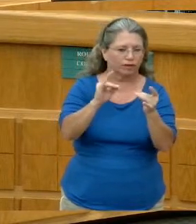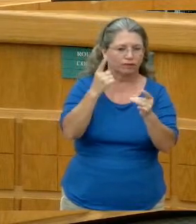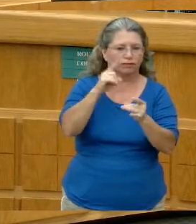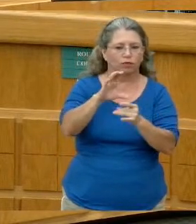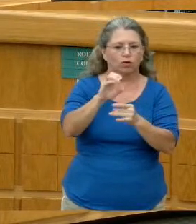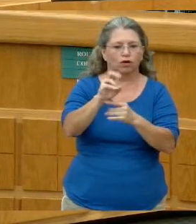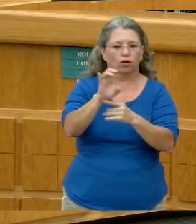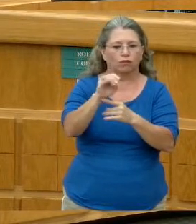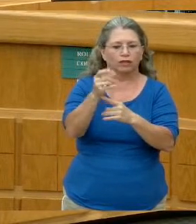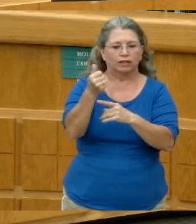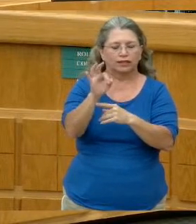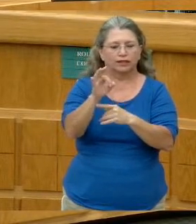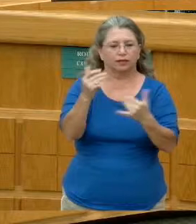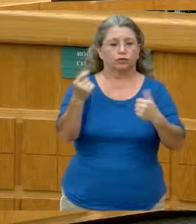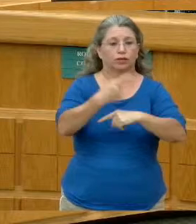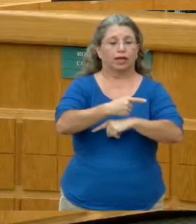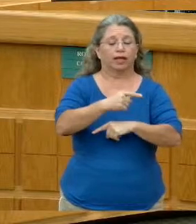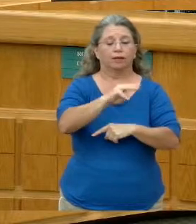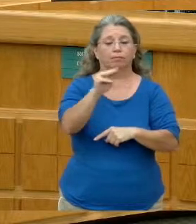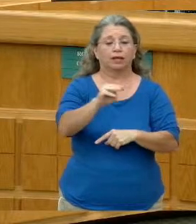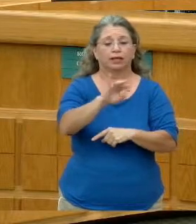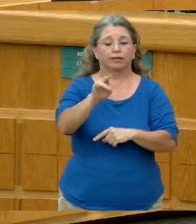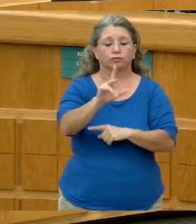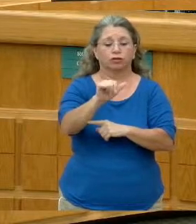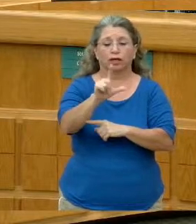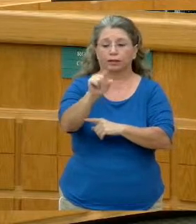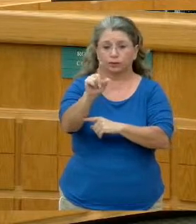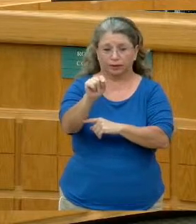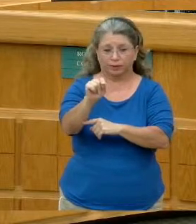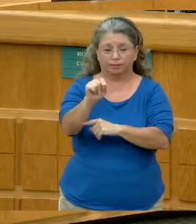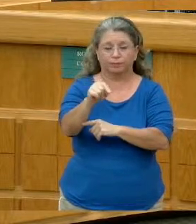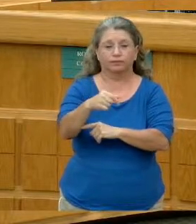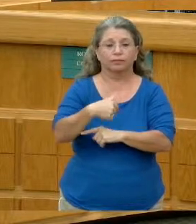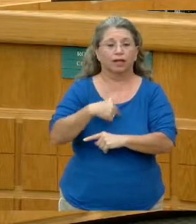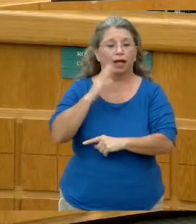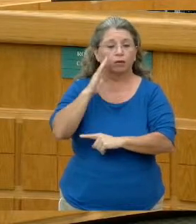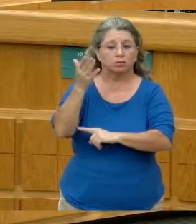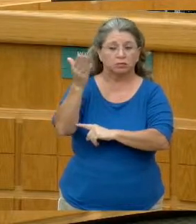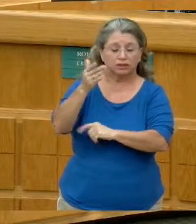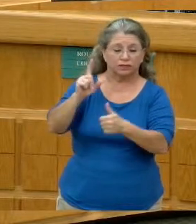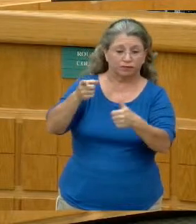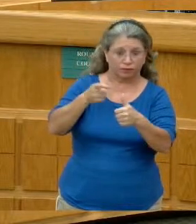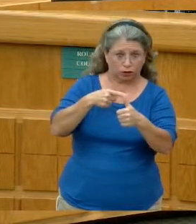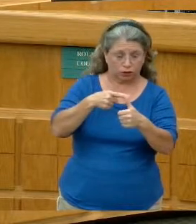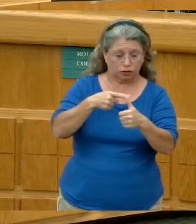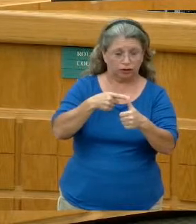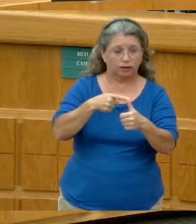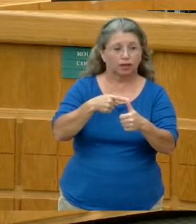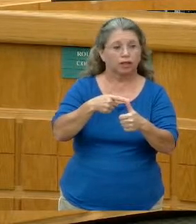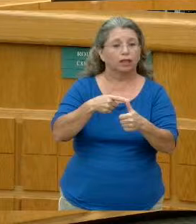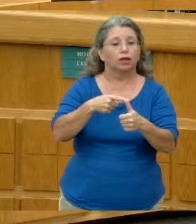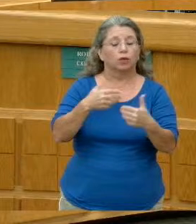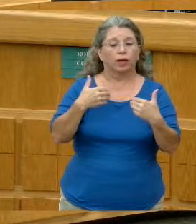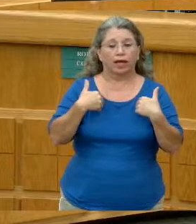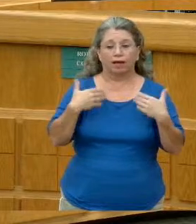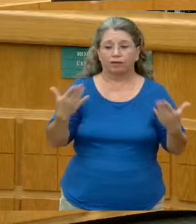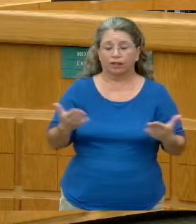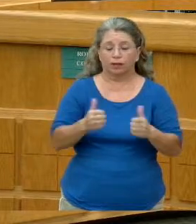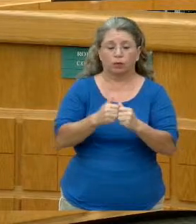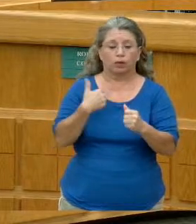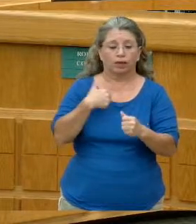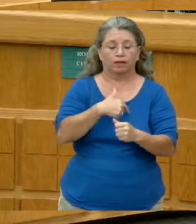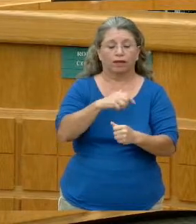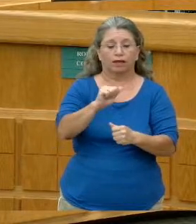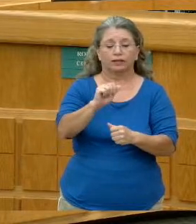Monday, the 20th of July. I'll be presenting first, and we do have with us Annette Rodriguez,